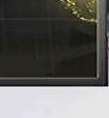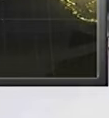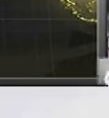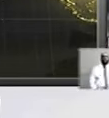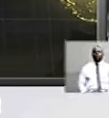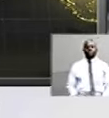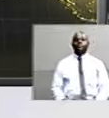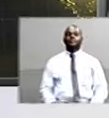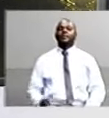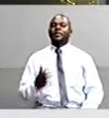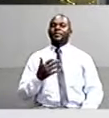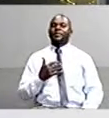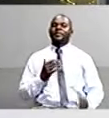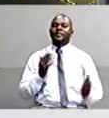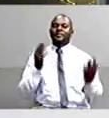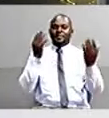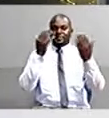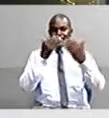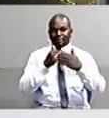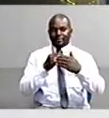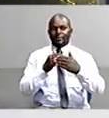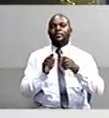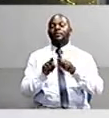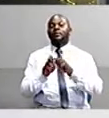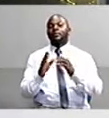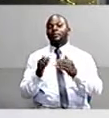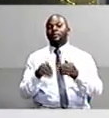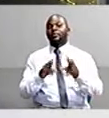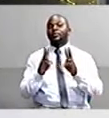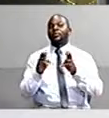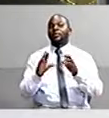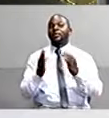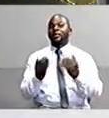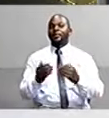Blessed evening to you too, Kawasita there. Now let's have a look at our top stories.